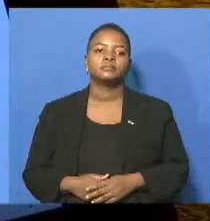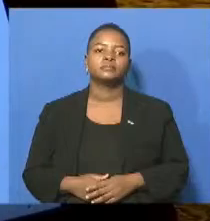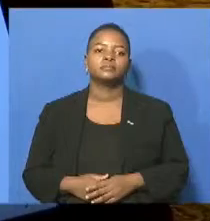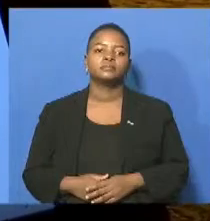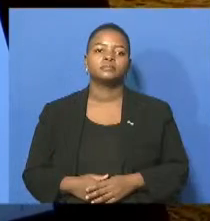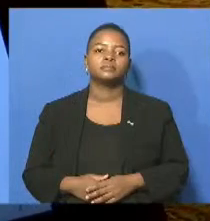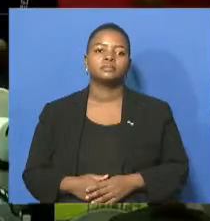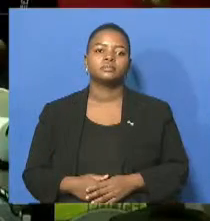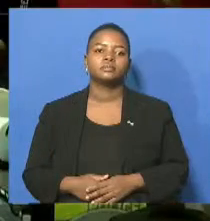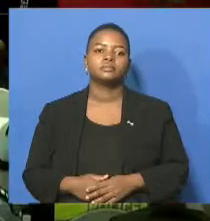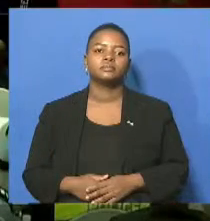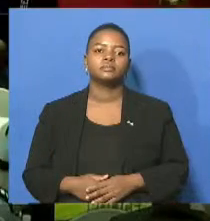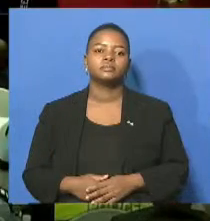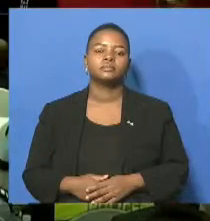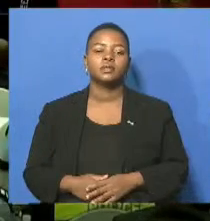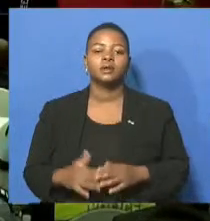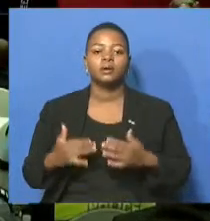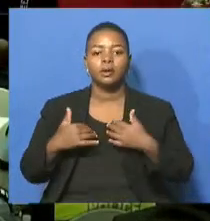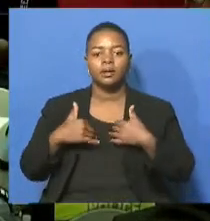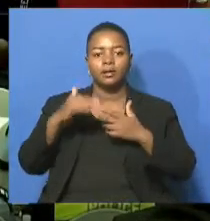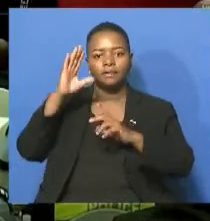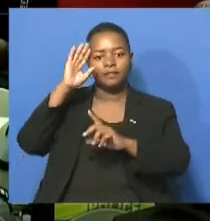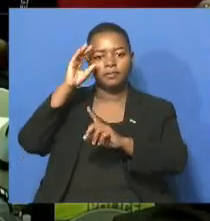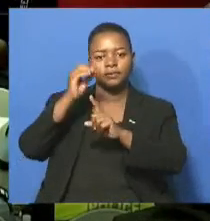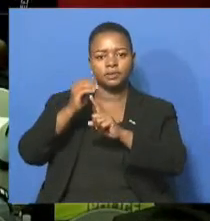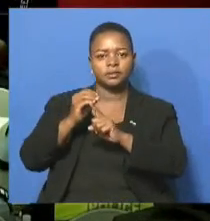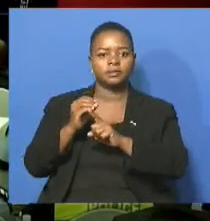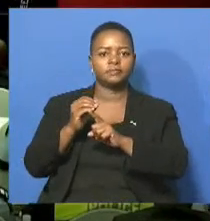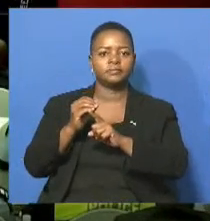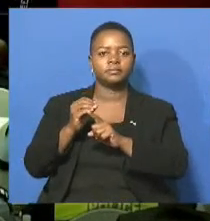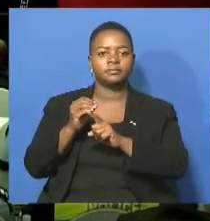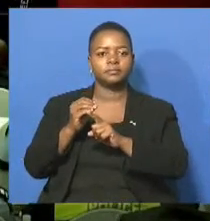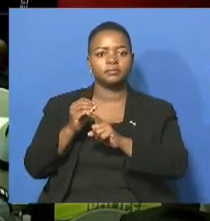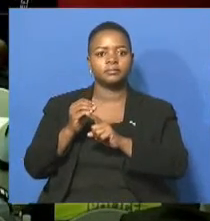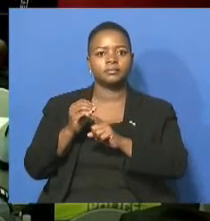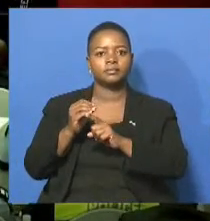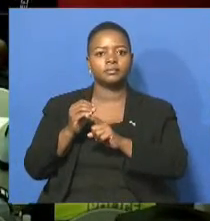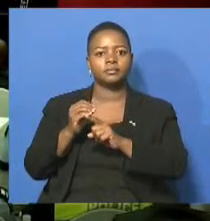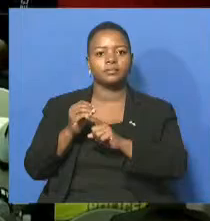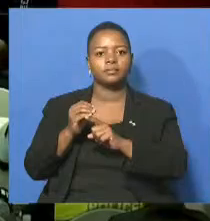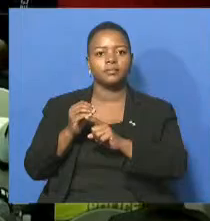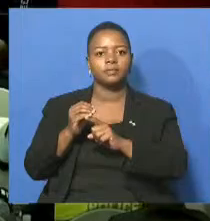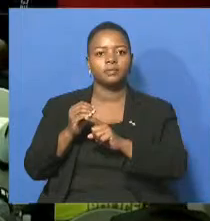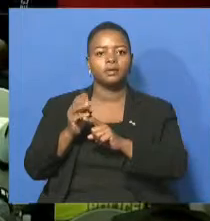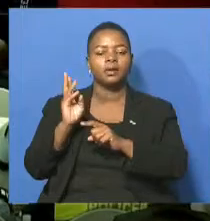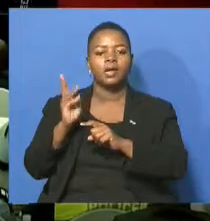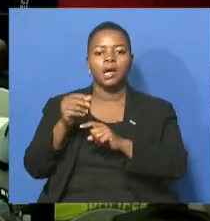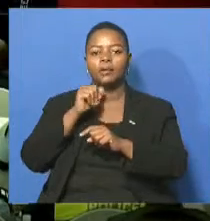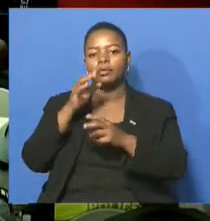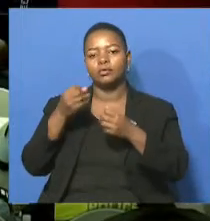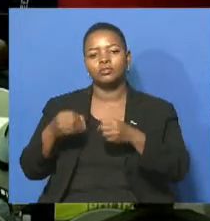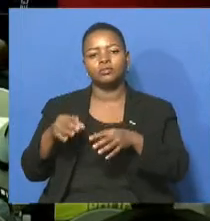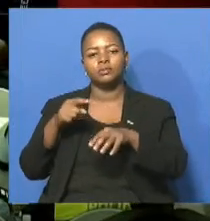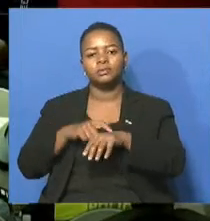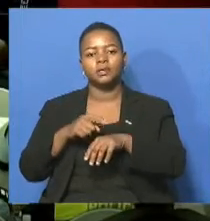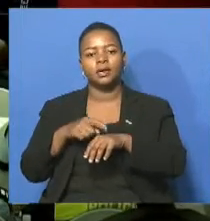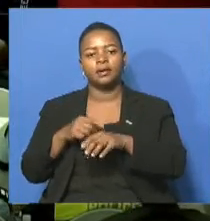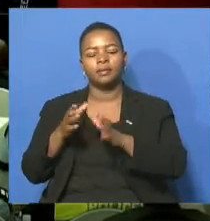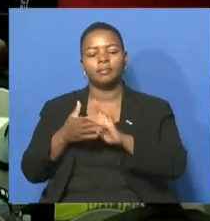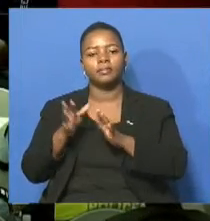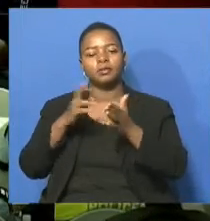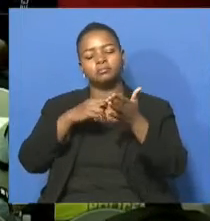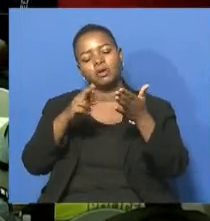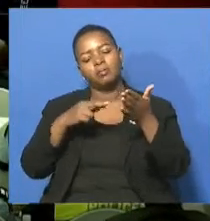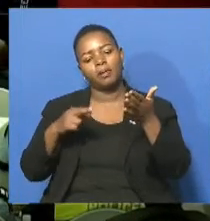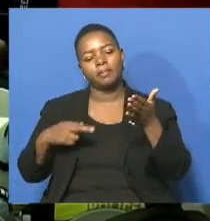Those are the objectives. I think I will not waste a lot of time on them, but